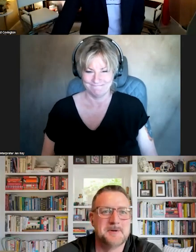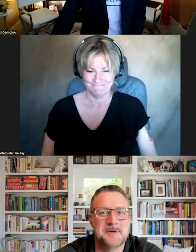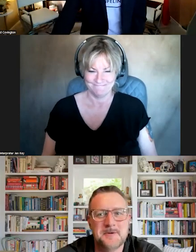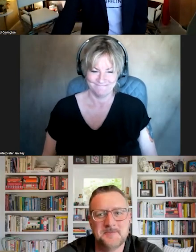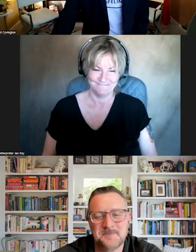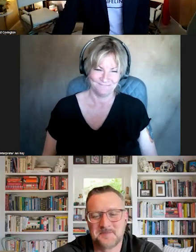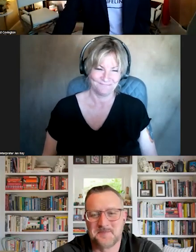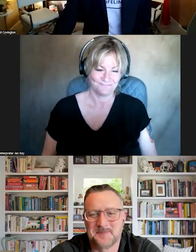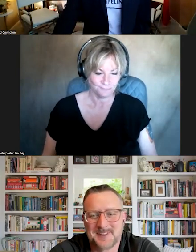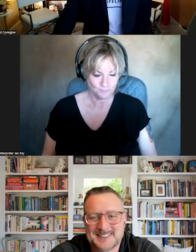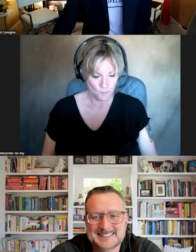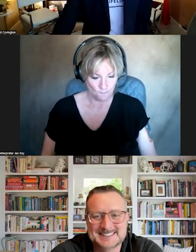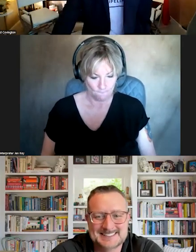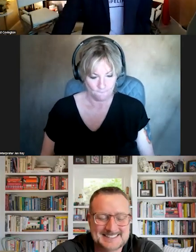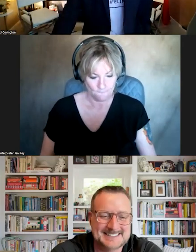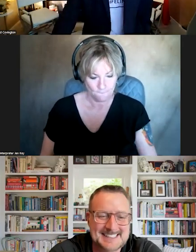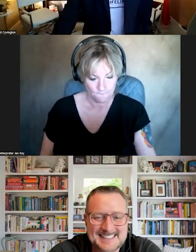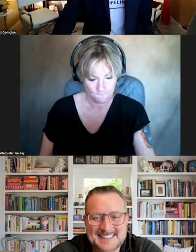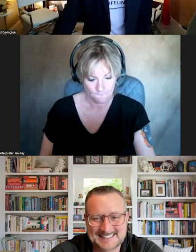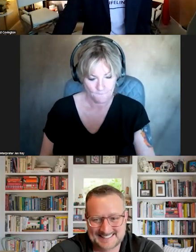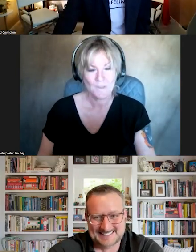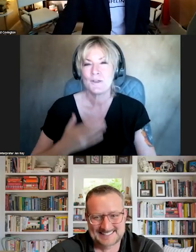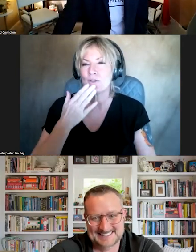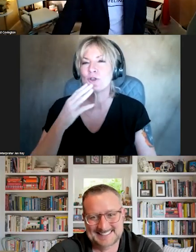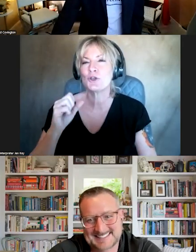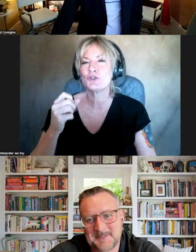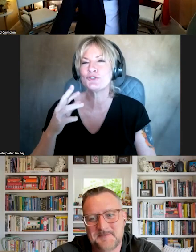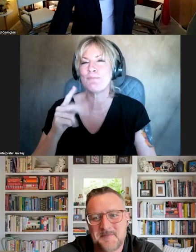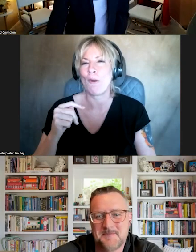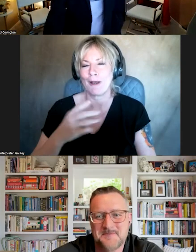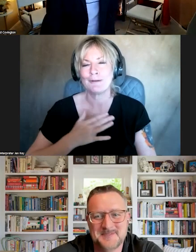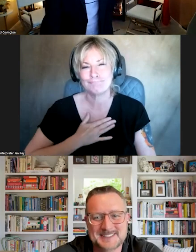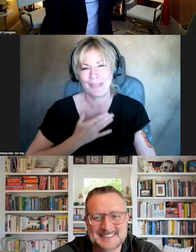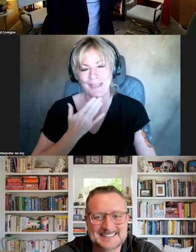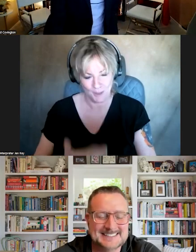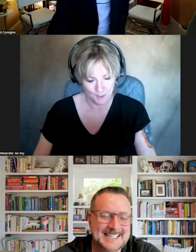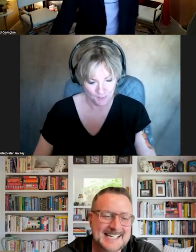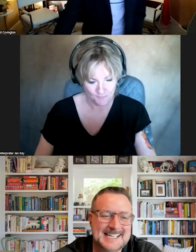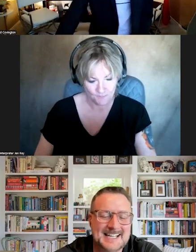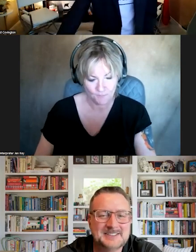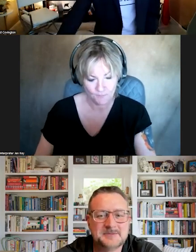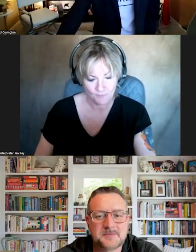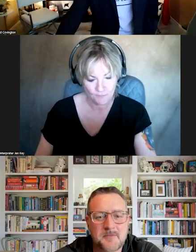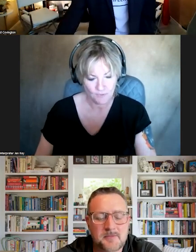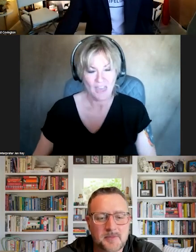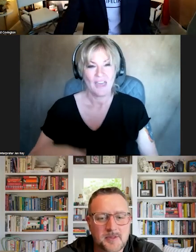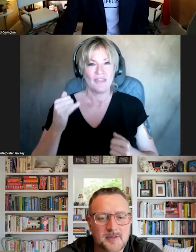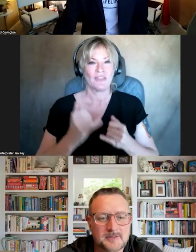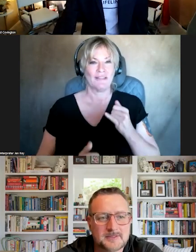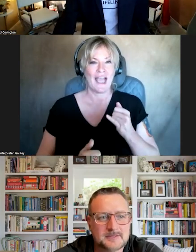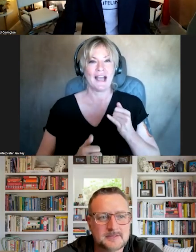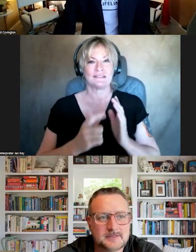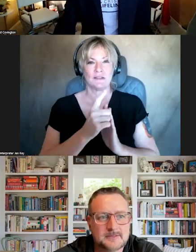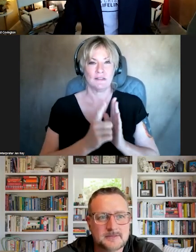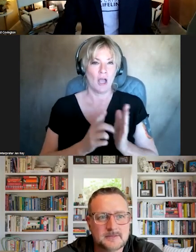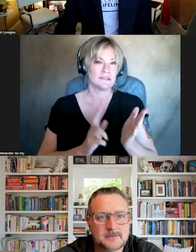Well, you know, good sport, John. Thanks so much. The last piece of legislation ever signed by President John F.